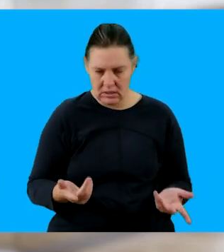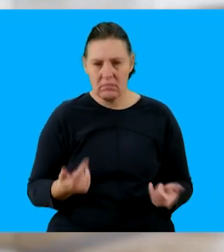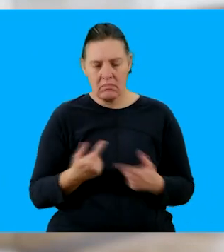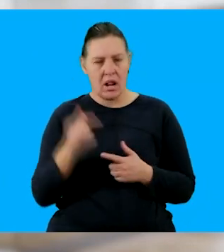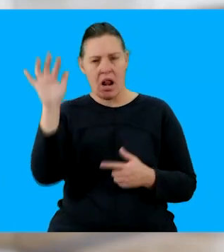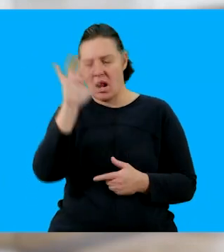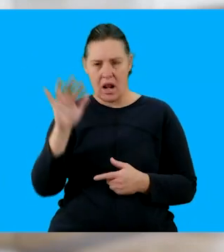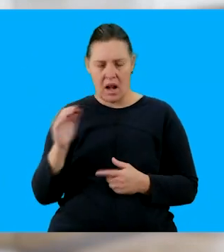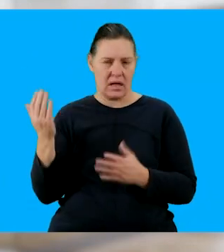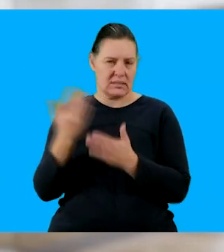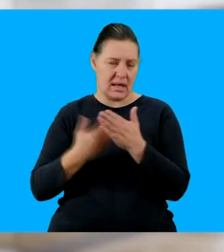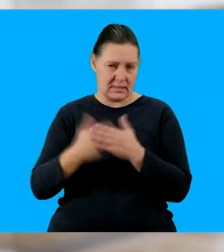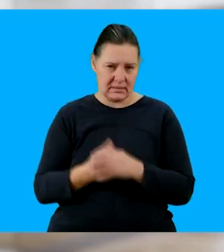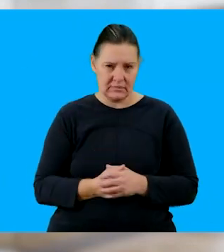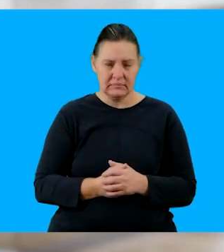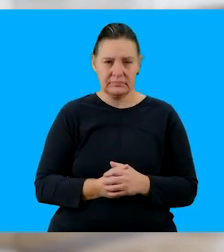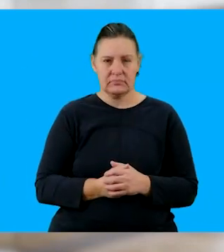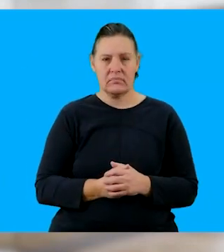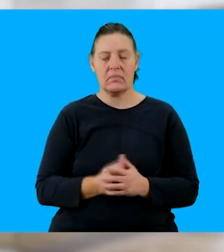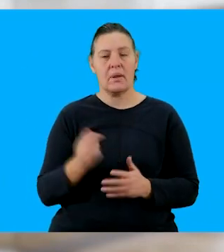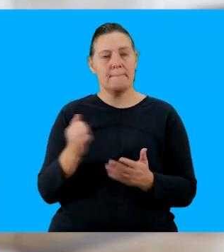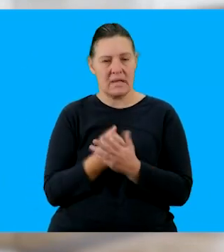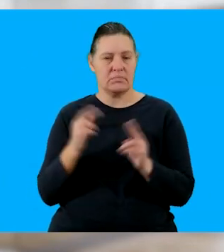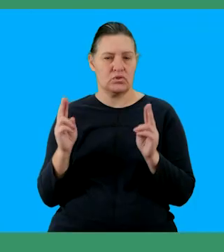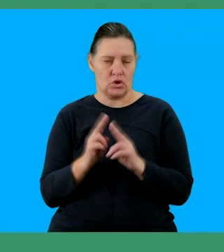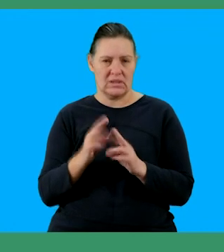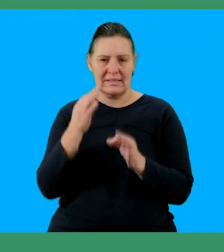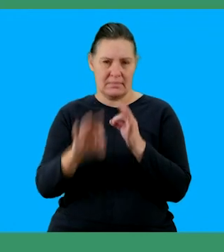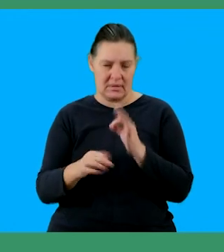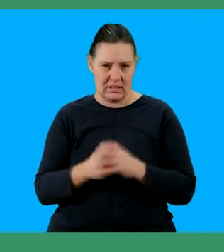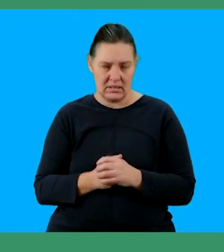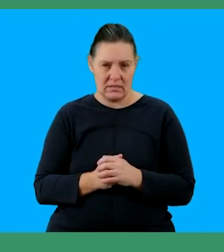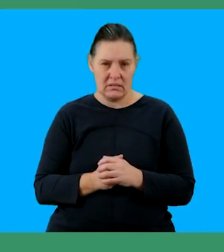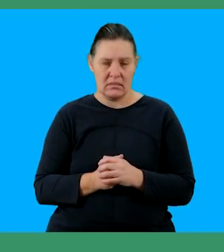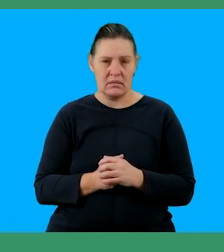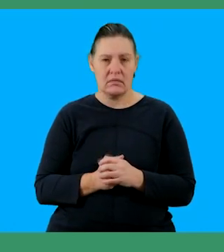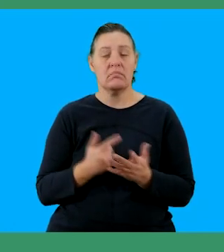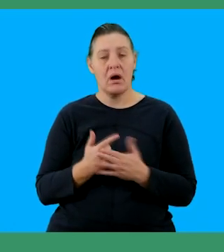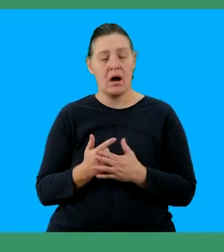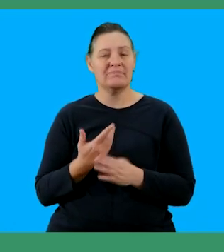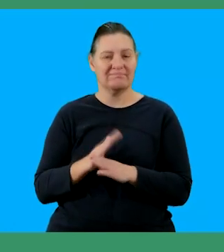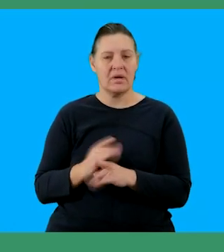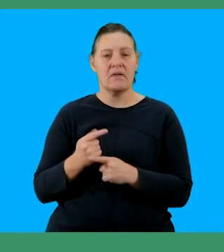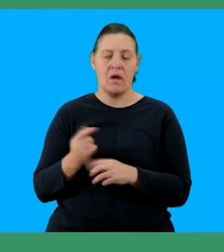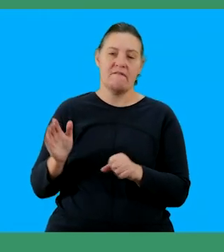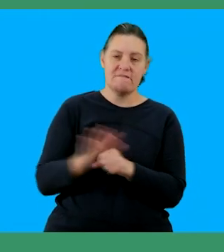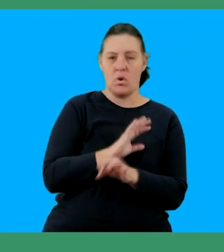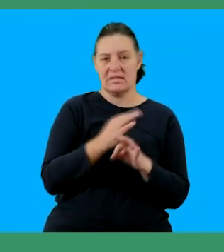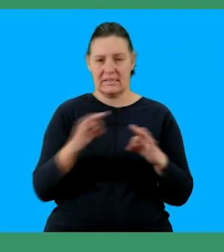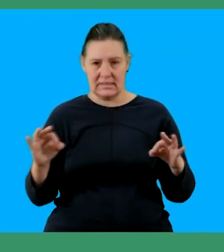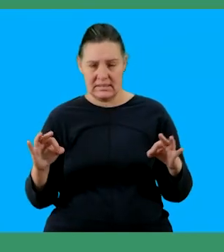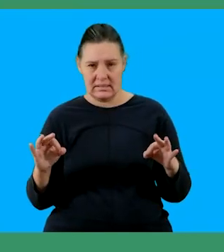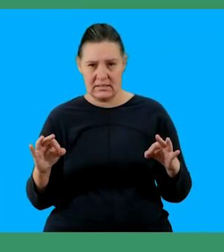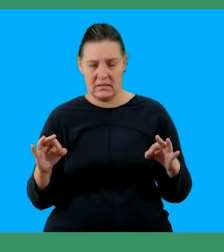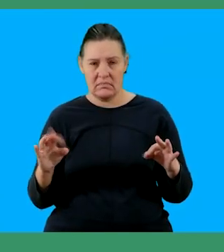while browsing through the slides. So it has to be short and simple. Refrain from using full